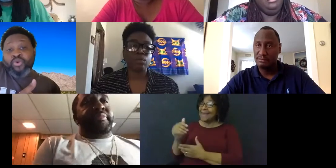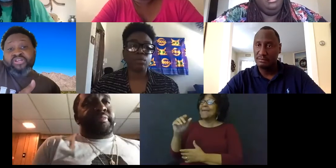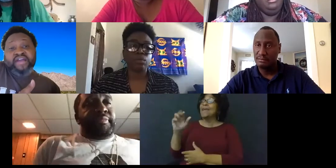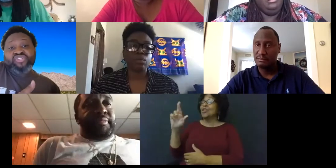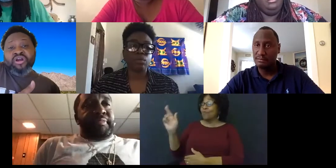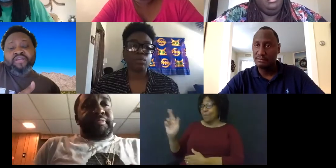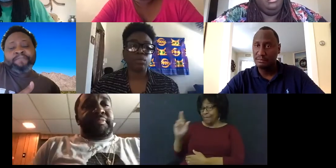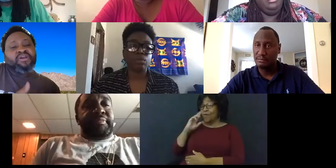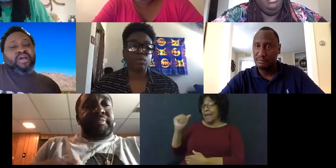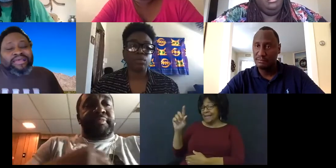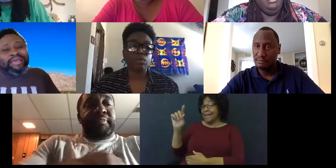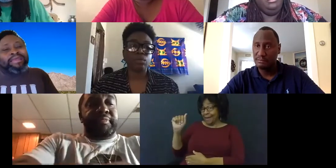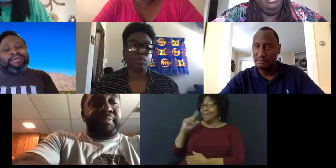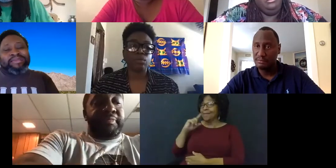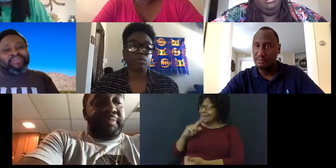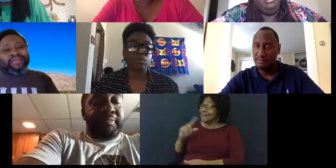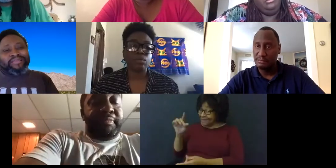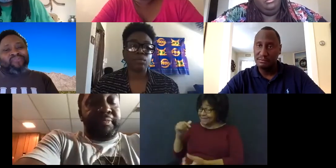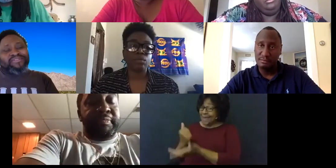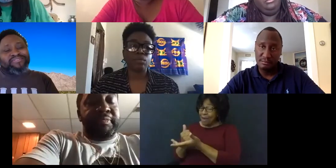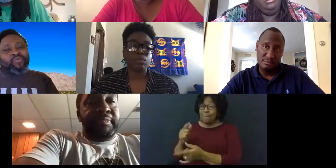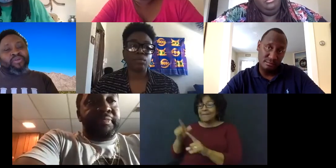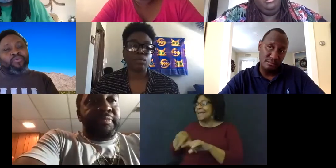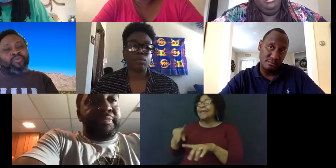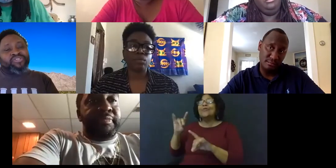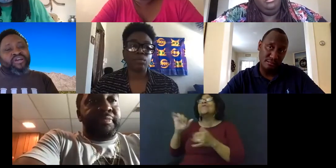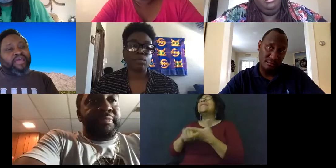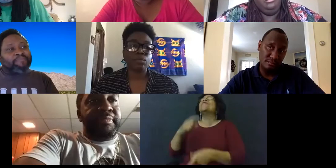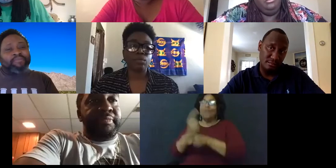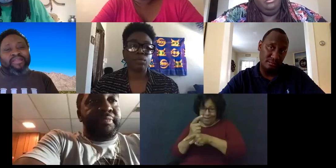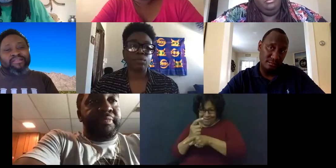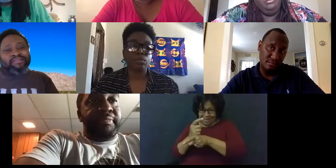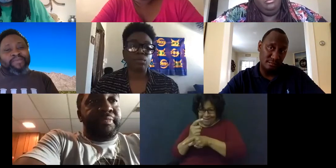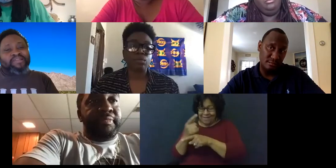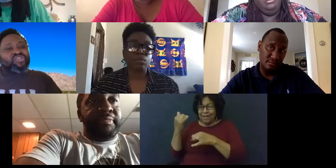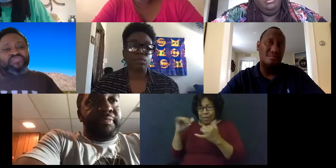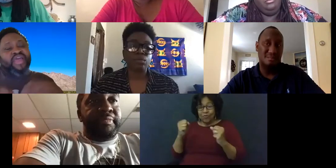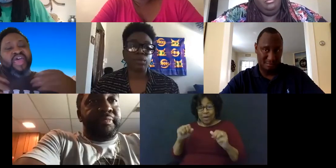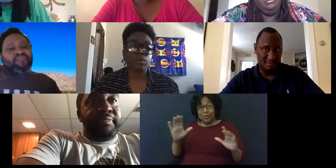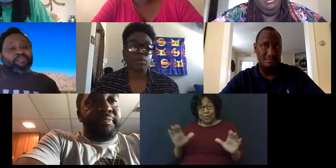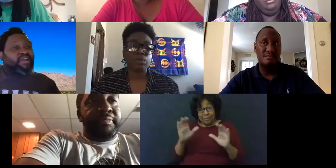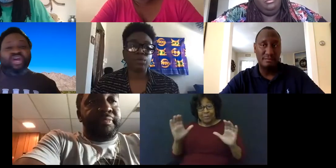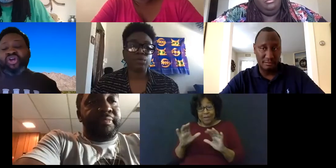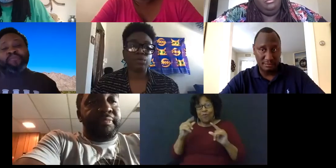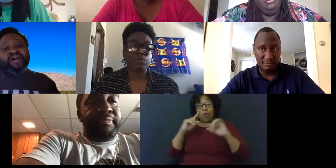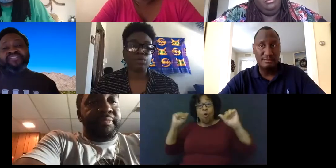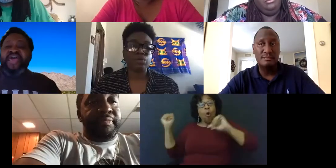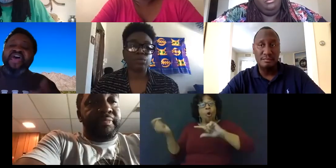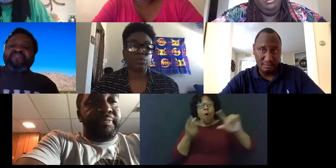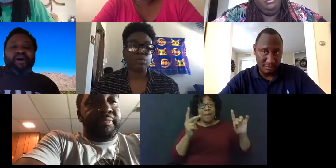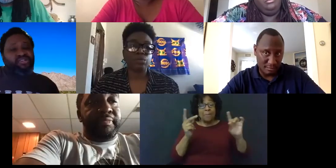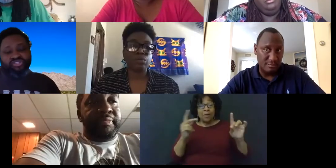for where it got started. And they couldn't even get that right to say what we're trying to implement can be used for everybody. Curb